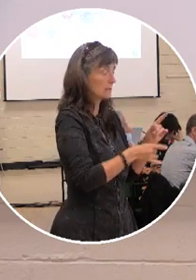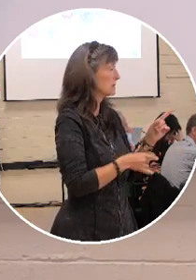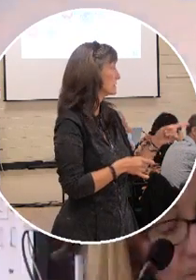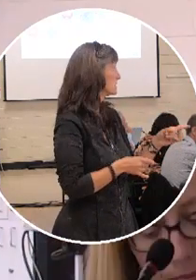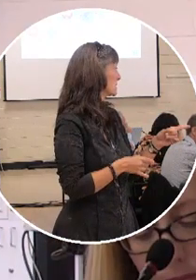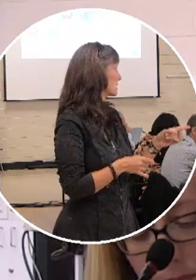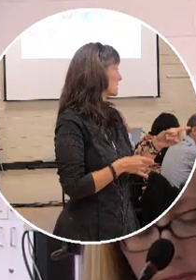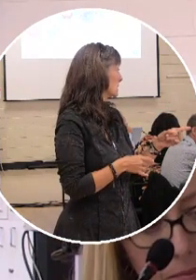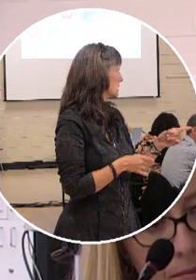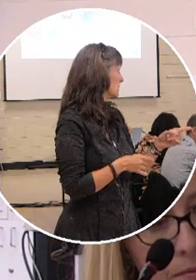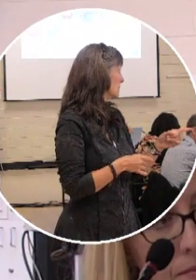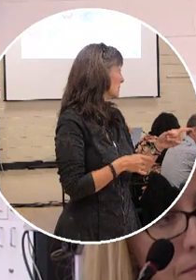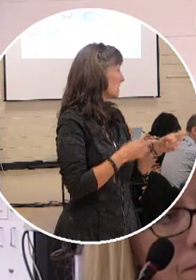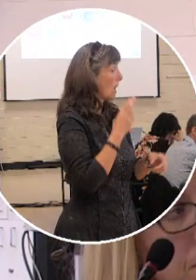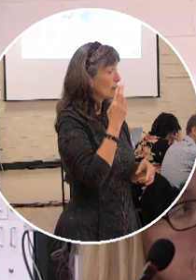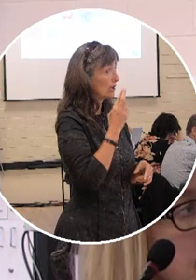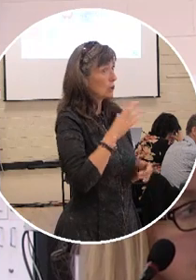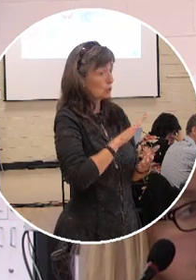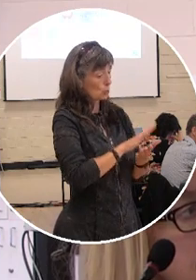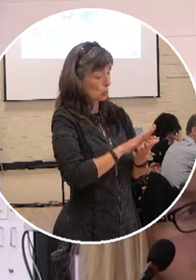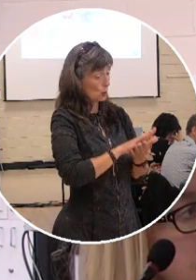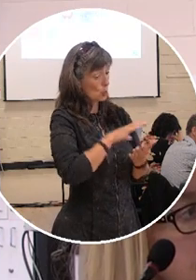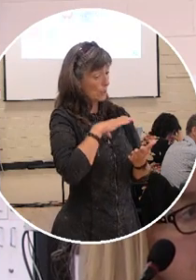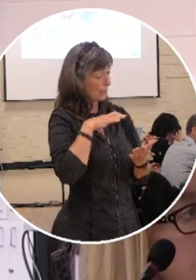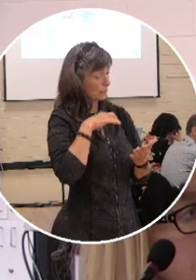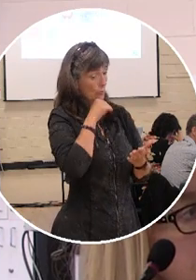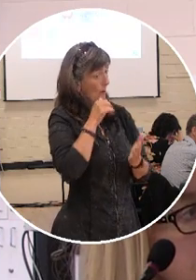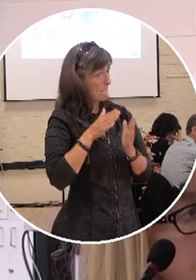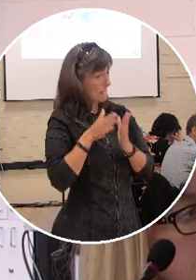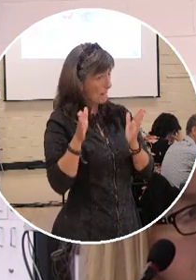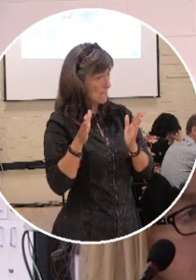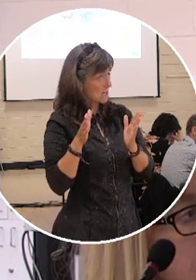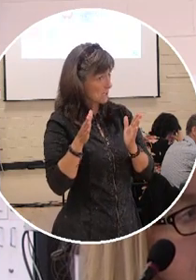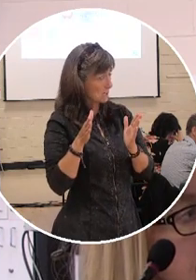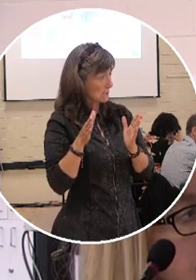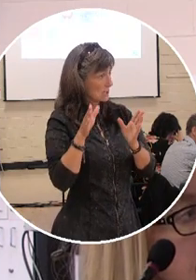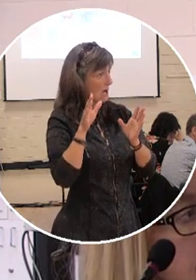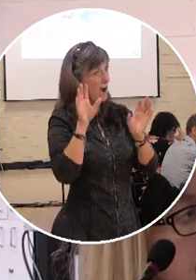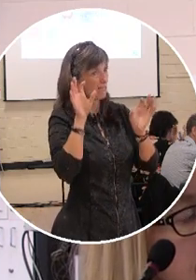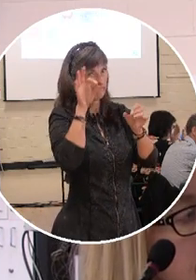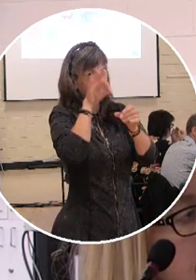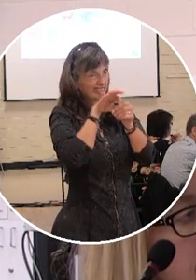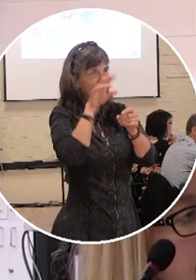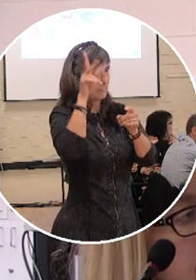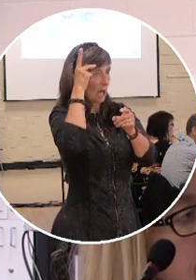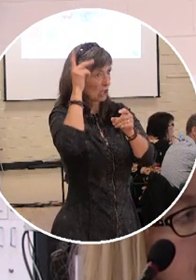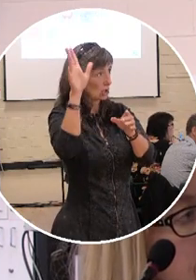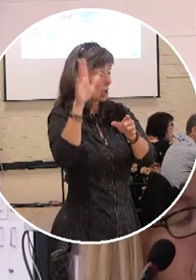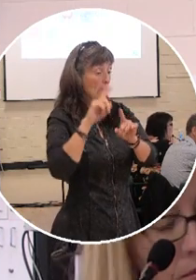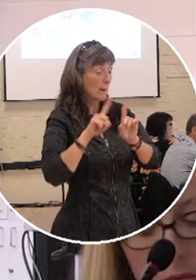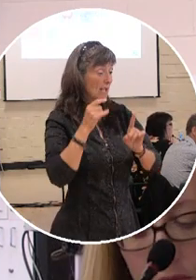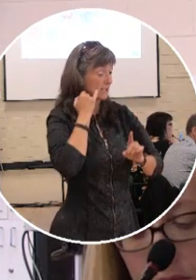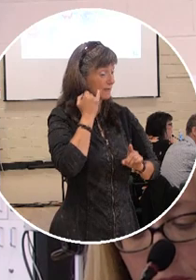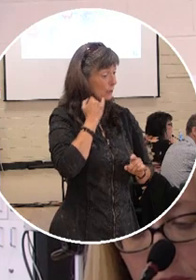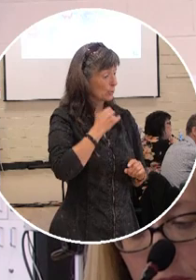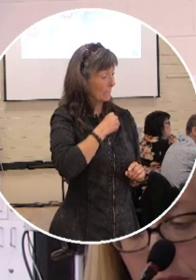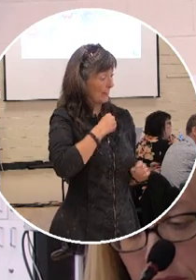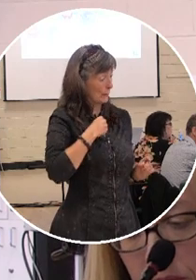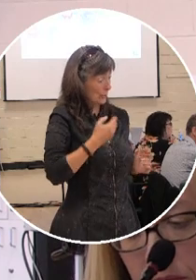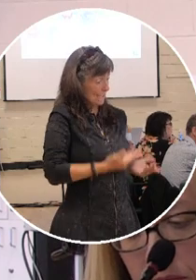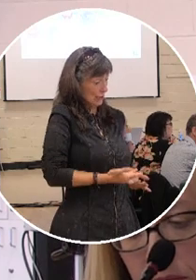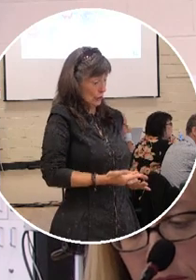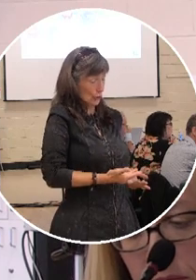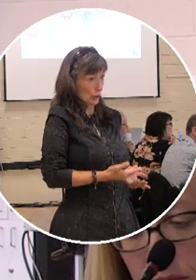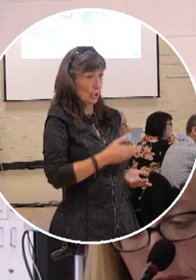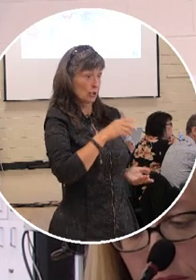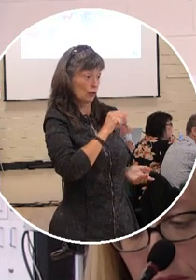that the school council is not a public office, but if you're a trustee, and as